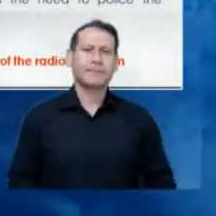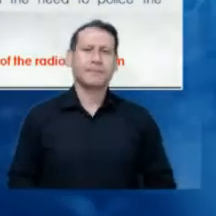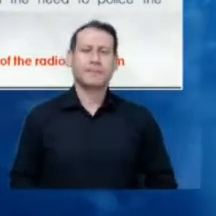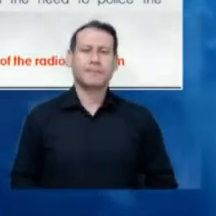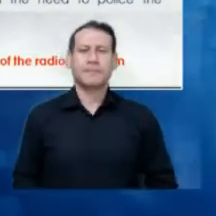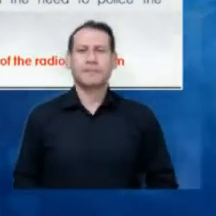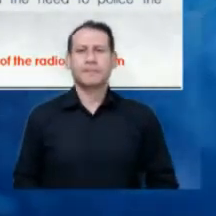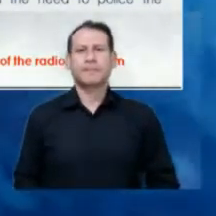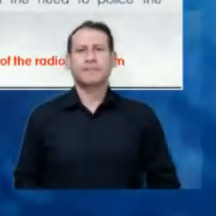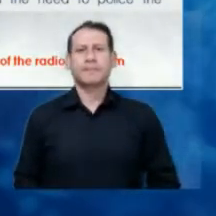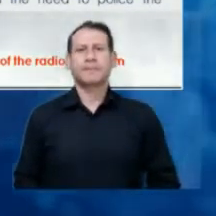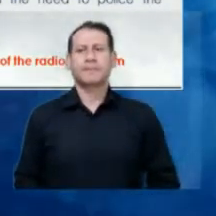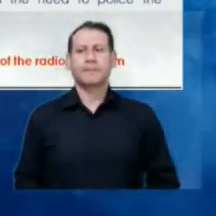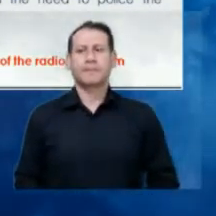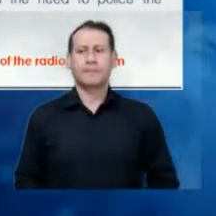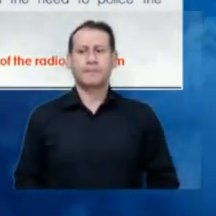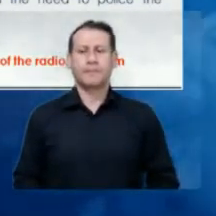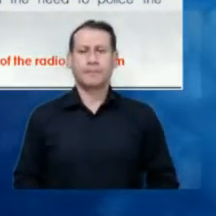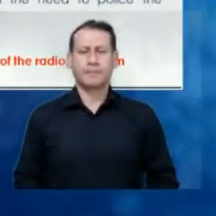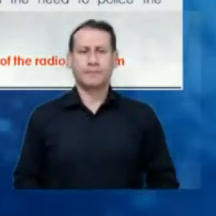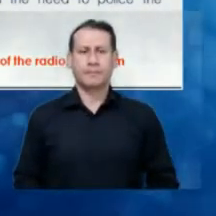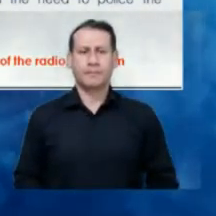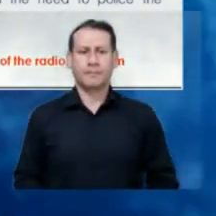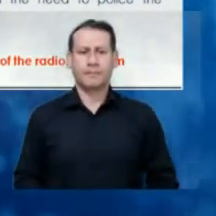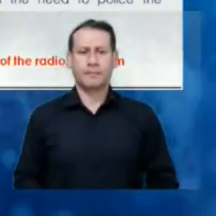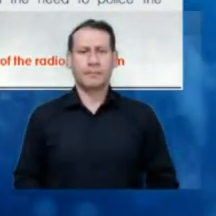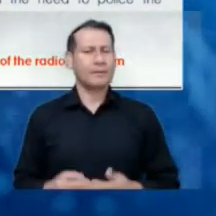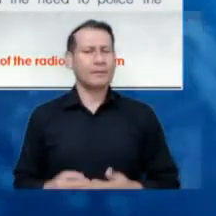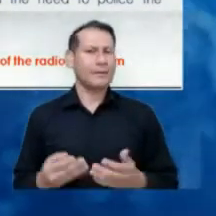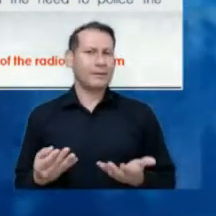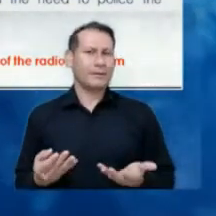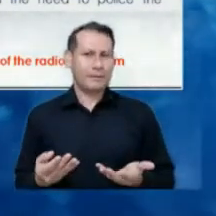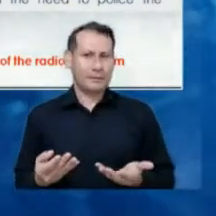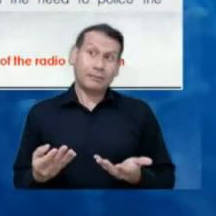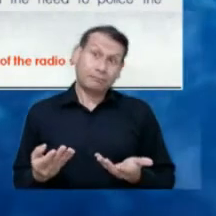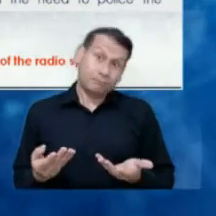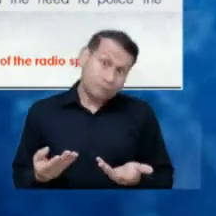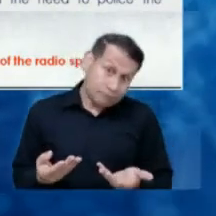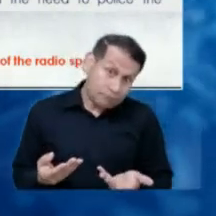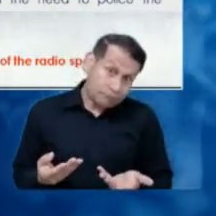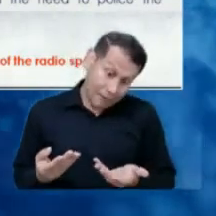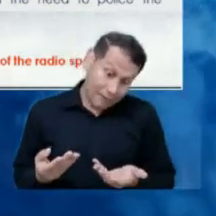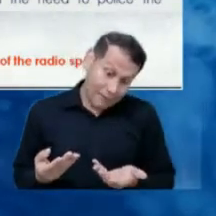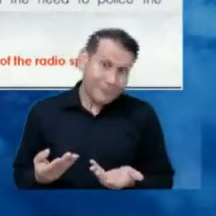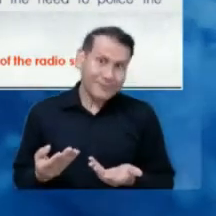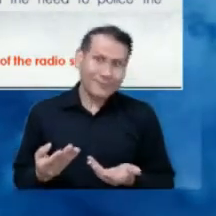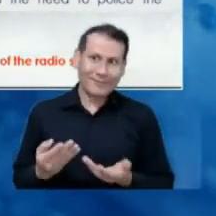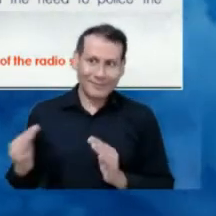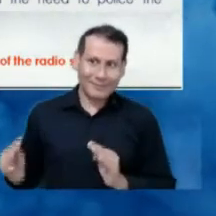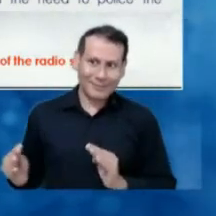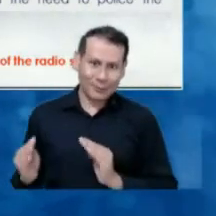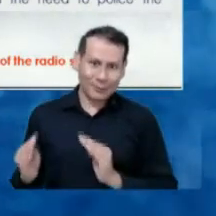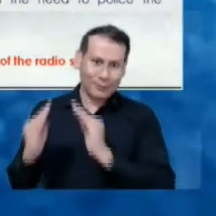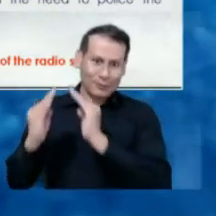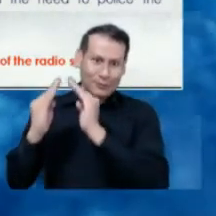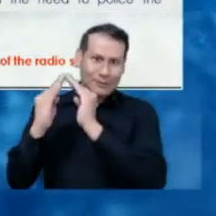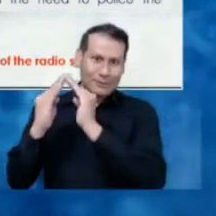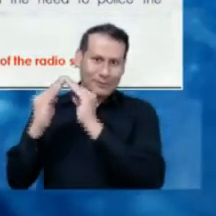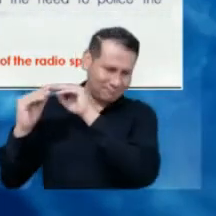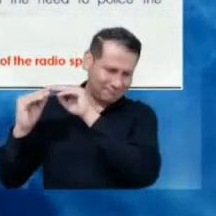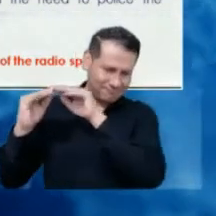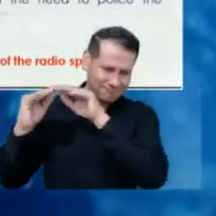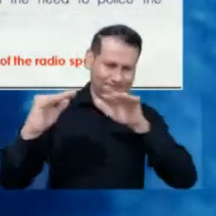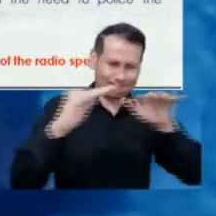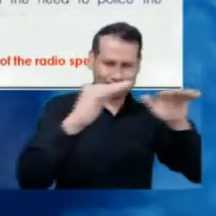and services. And so it is, we believe it is really important to make all the users aware of